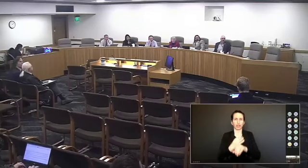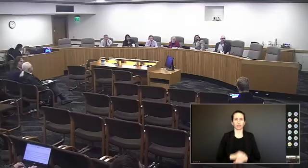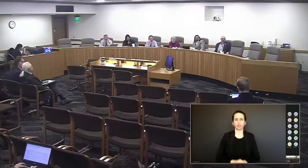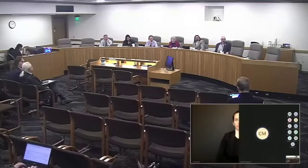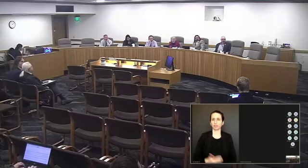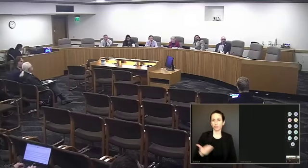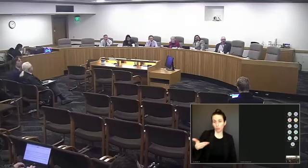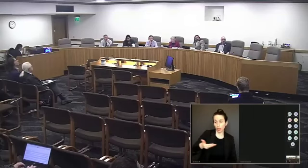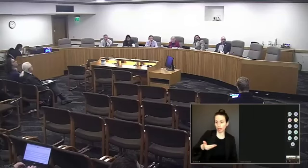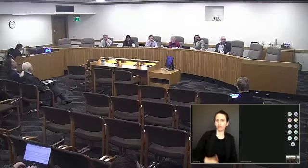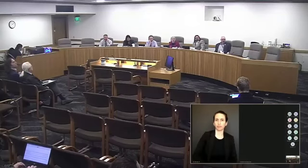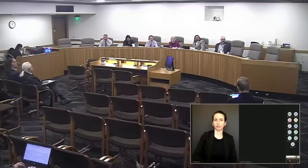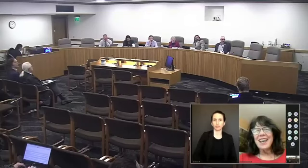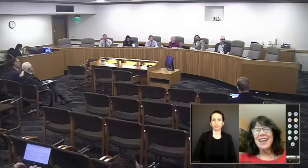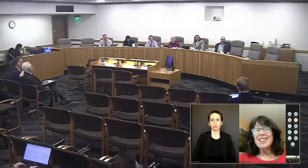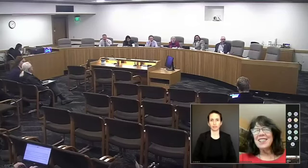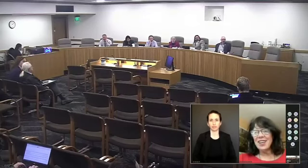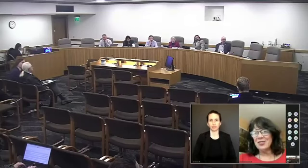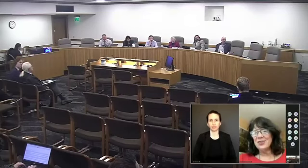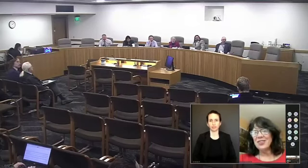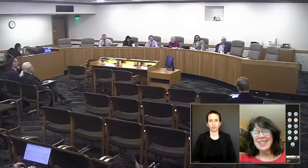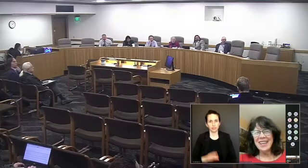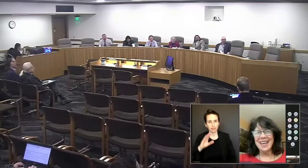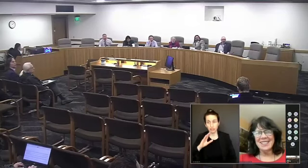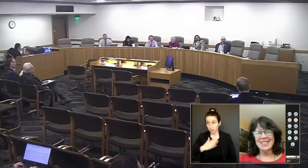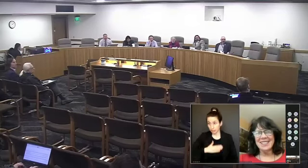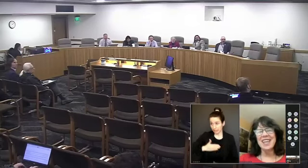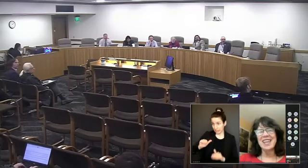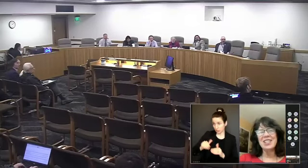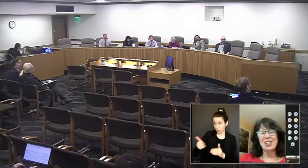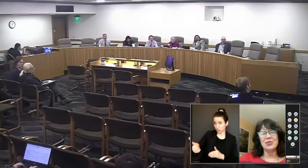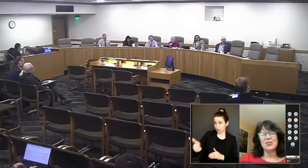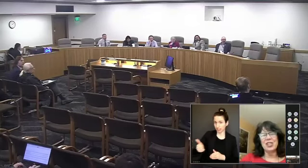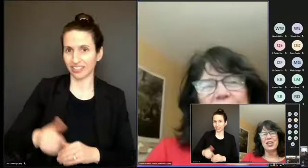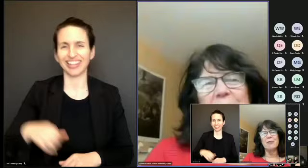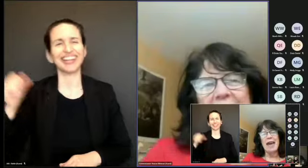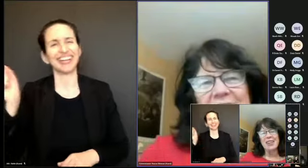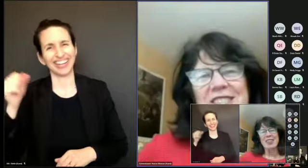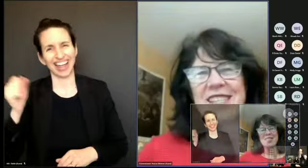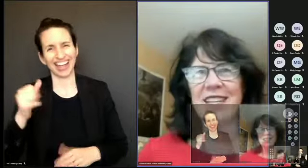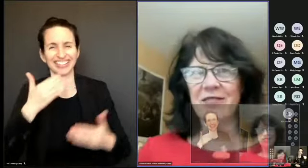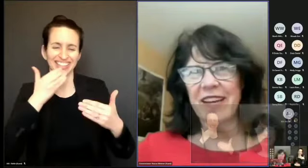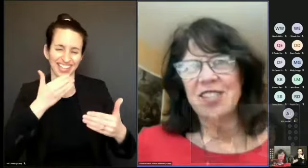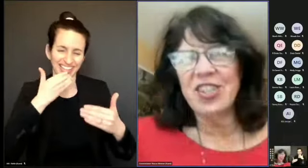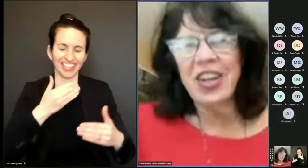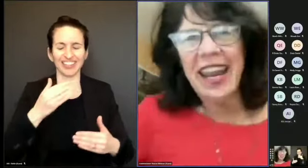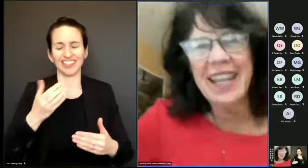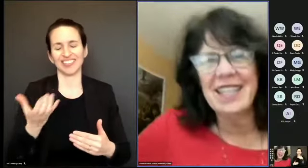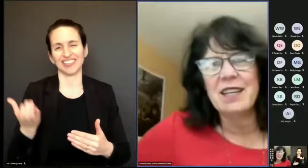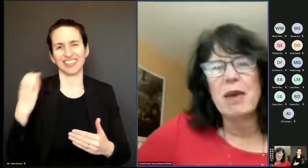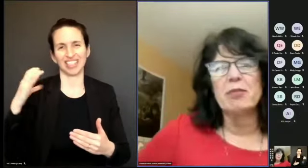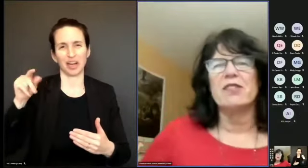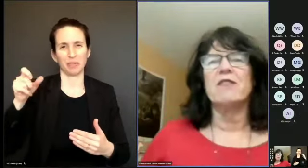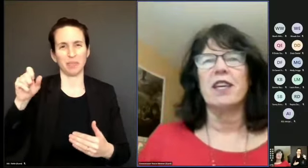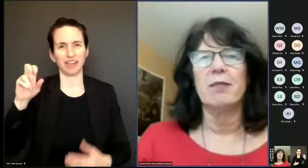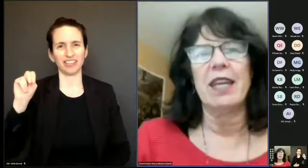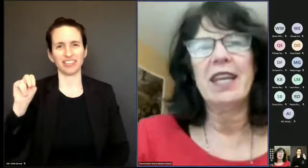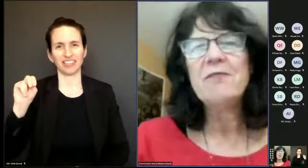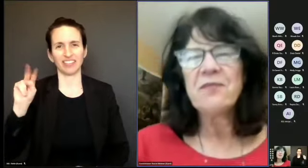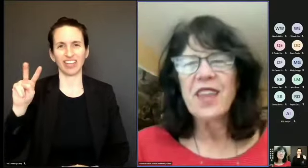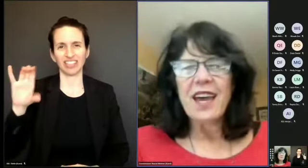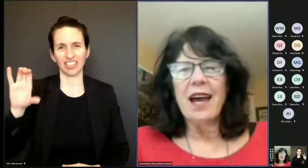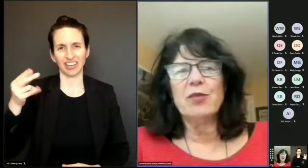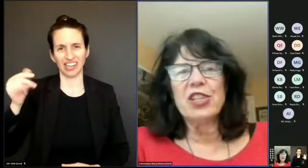Hi, Dr. Myron. If you would introduce yourself for the record. Oh, yes. Thank you, Chair Patterson, Vice Chair Hayden, and members